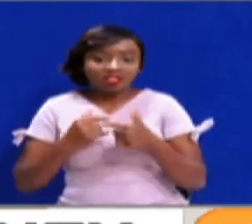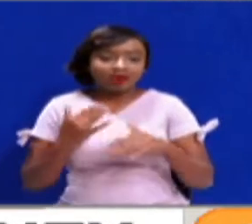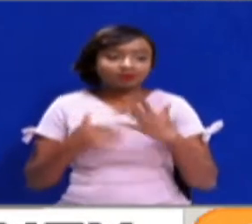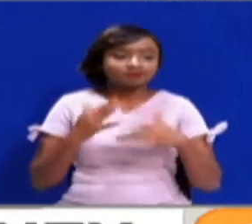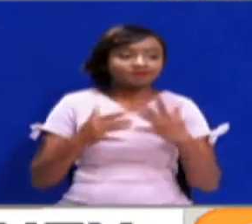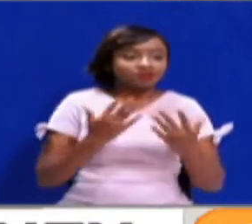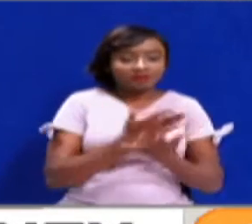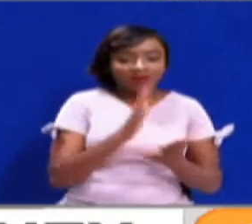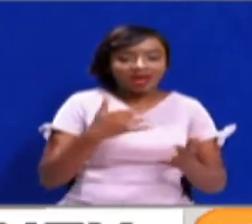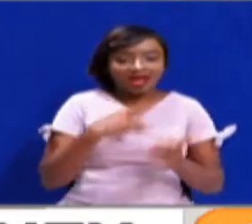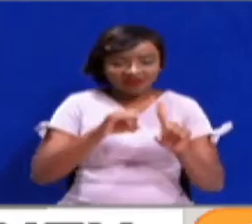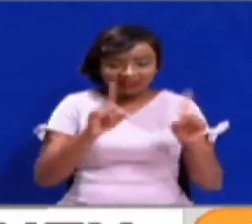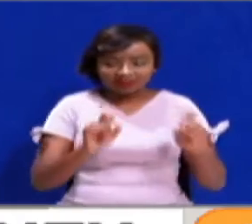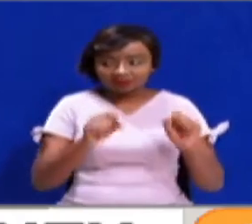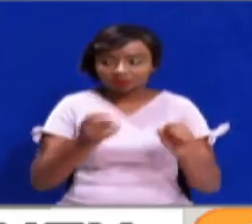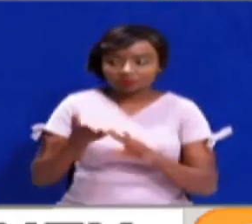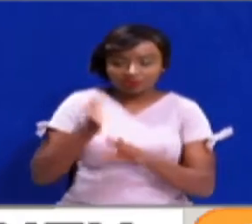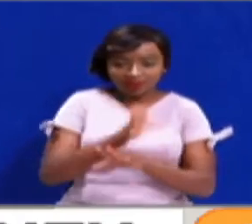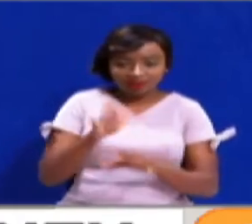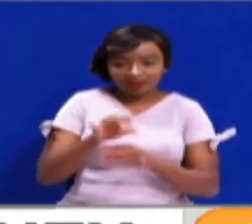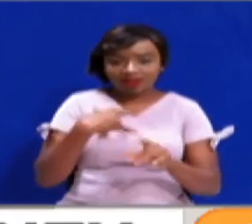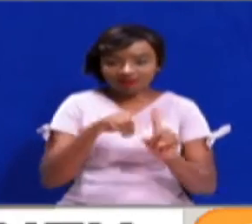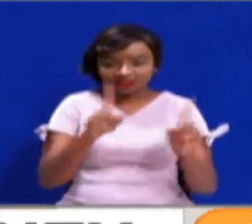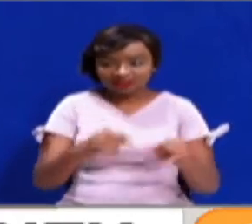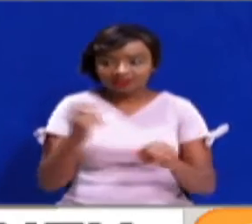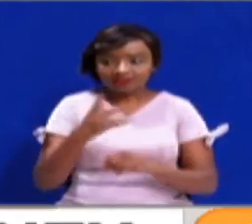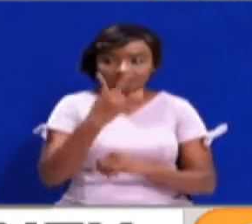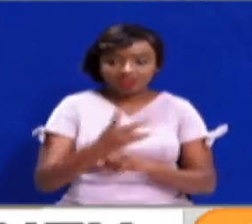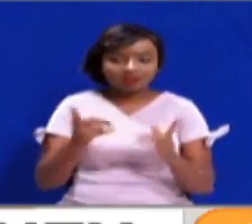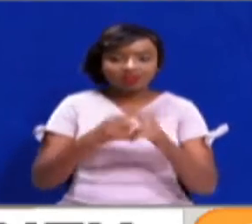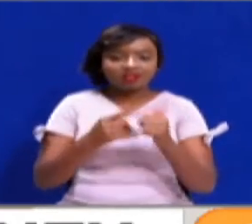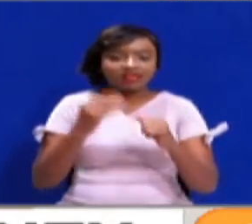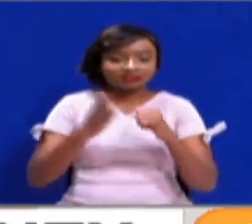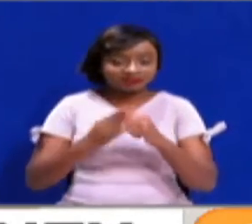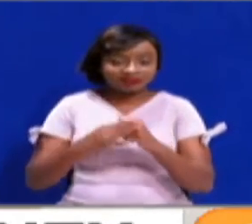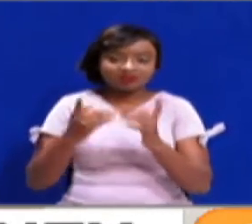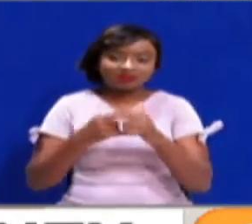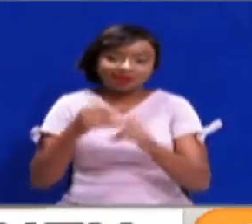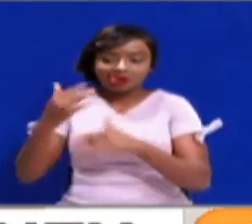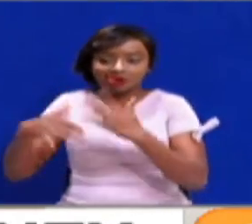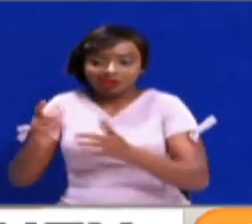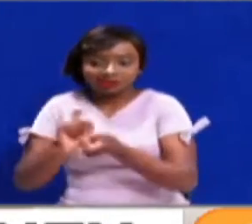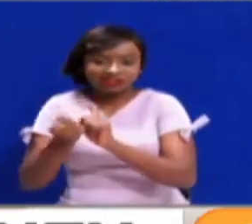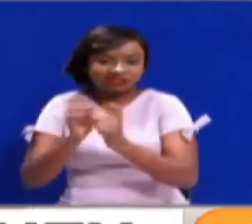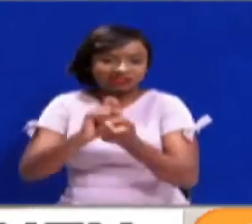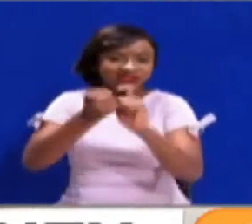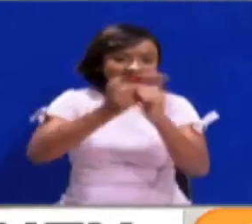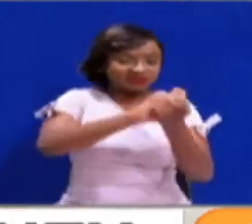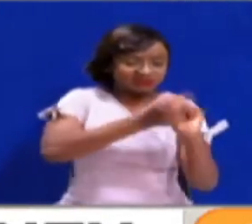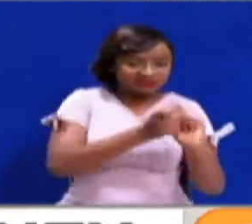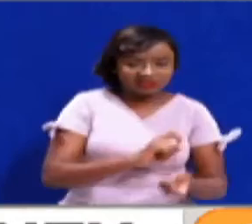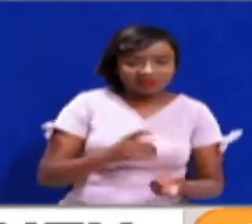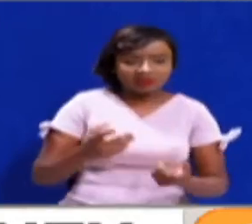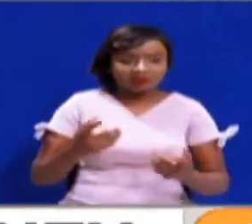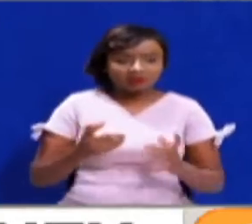maybe those who are doing exams would do their exam in April, and then not September, and then maybe the end of the year. And then, okay, you know, we